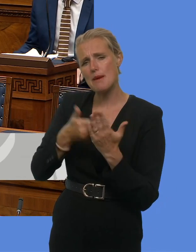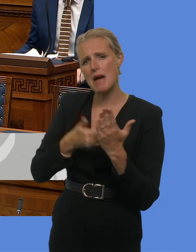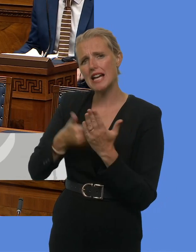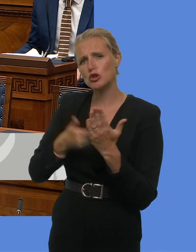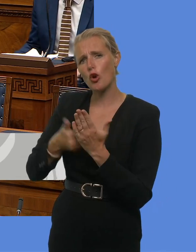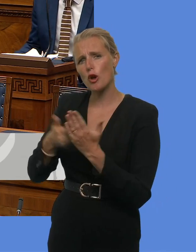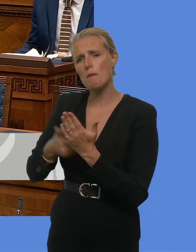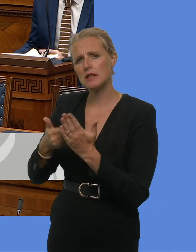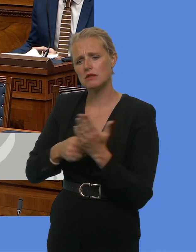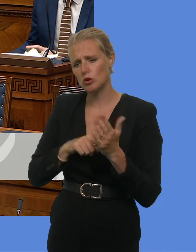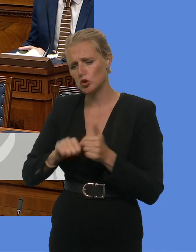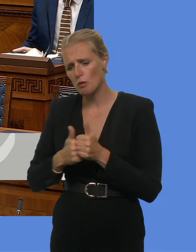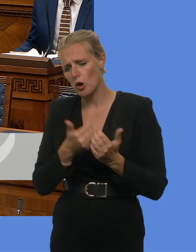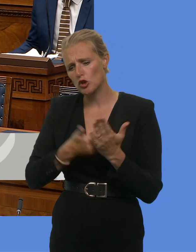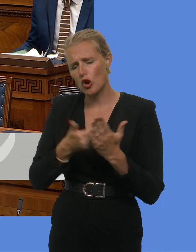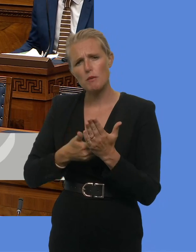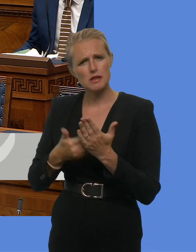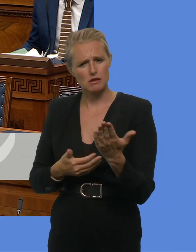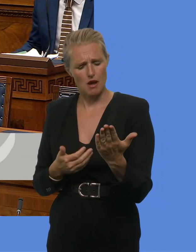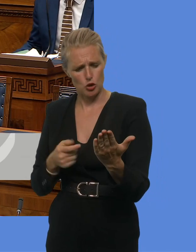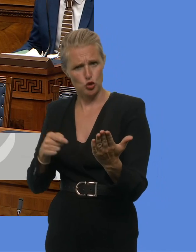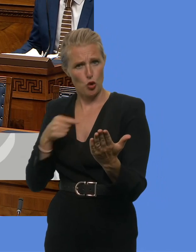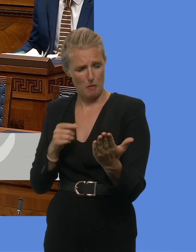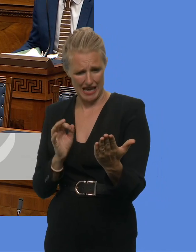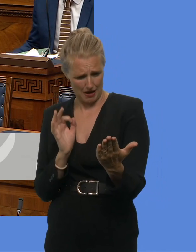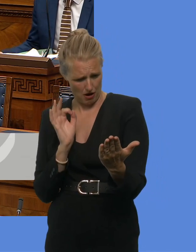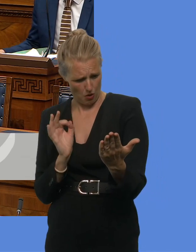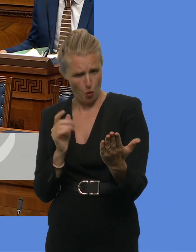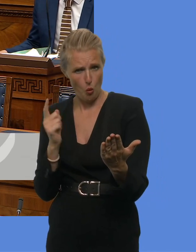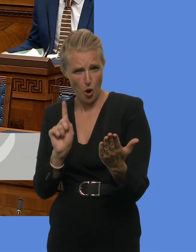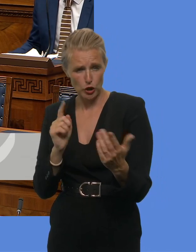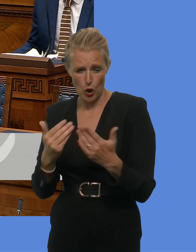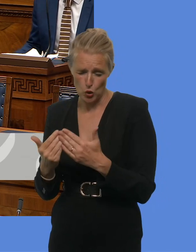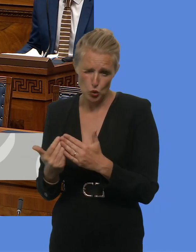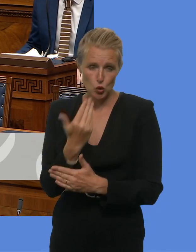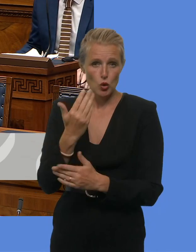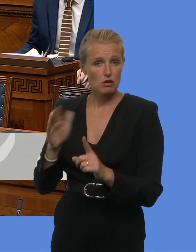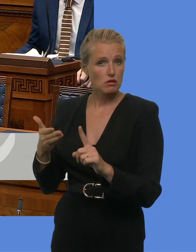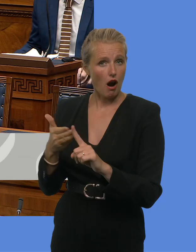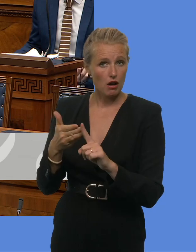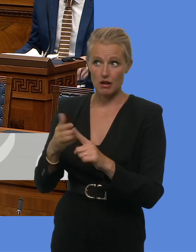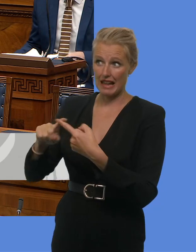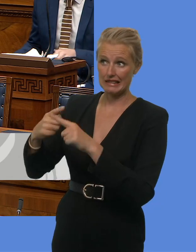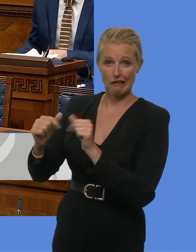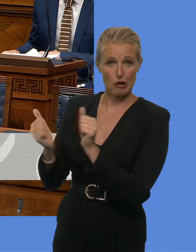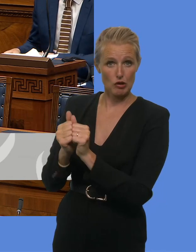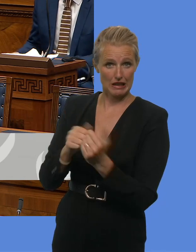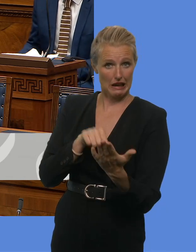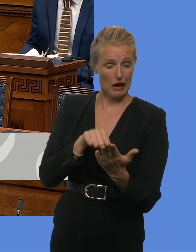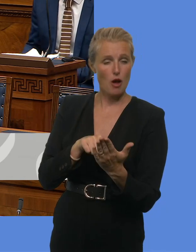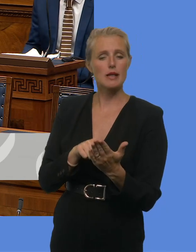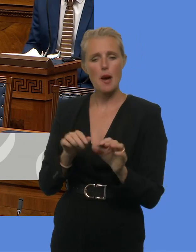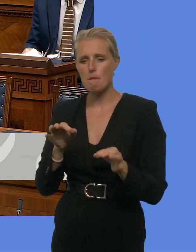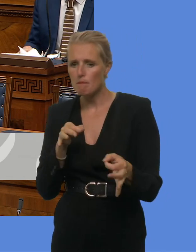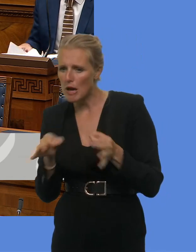and some of the supporting documents, can you point to a single specific new target that the Executive has agreed to in this programme for government that is measurable